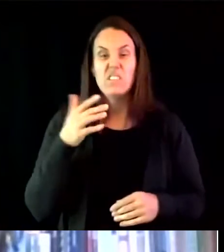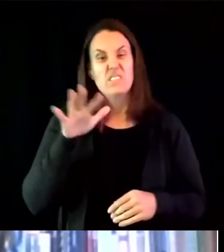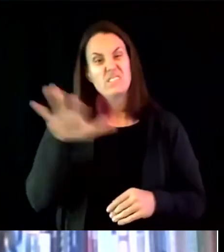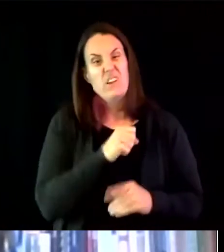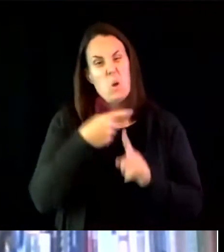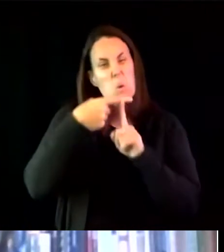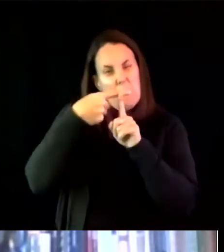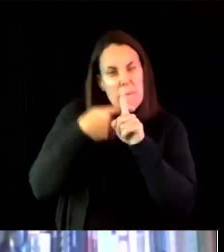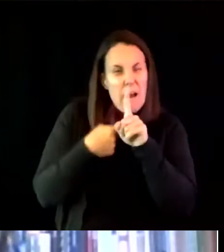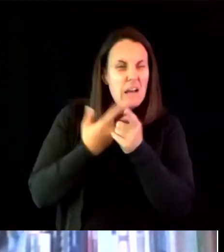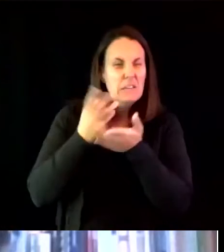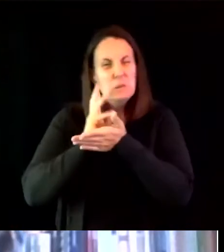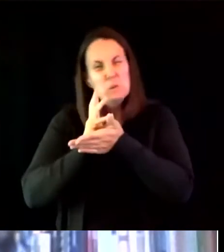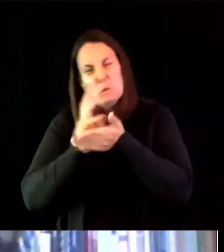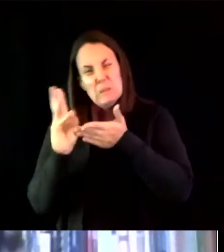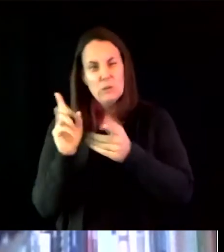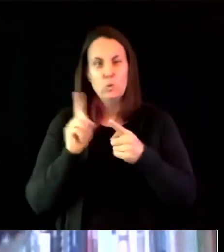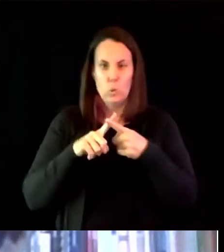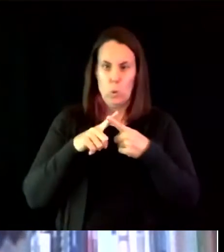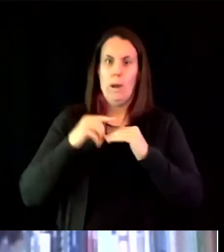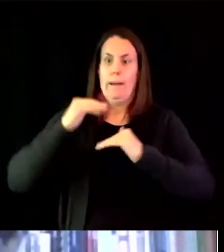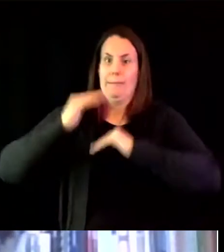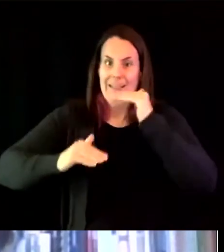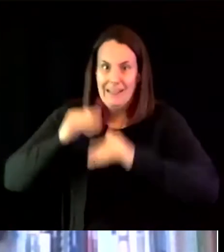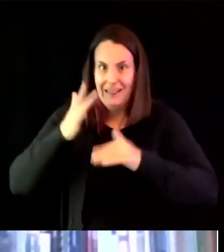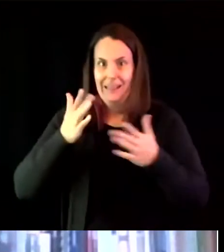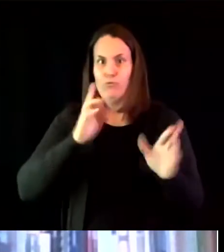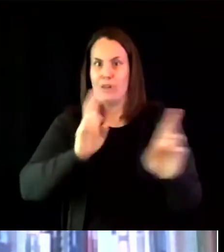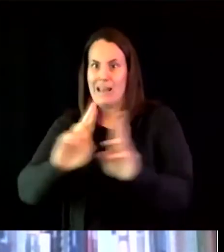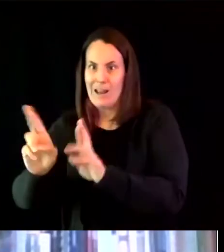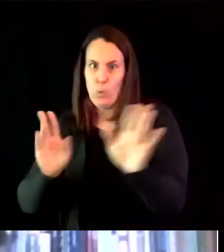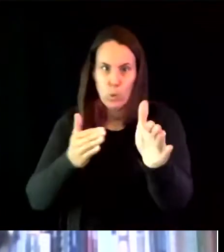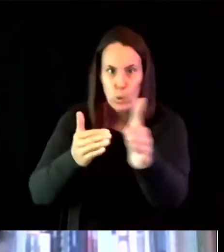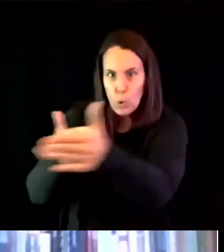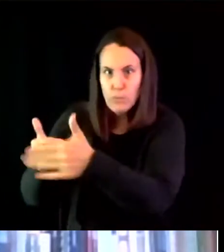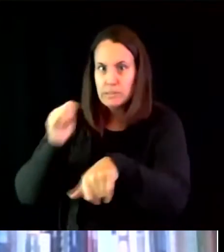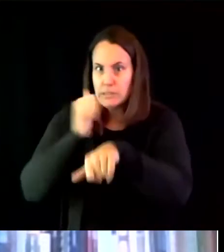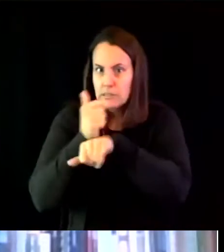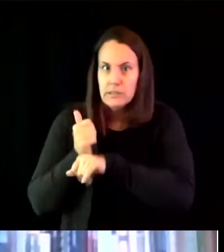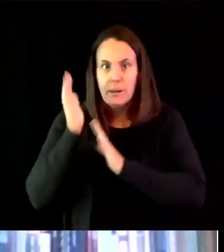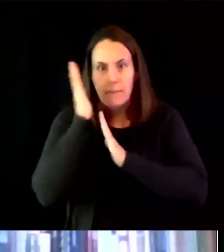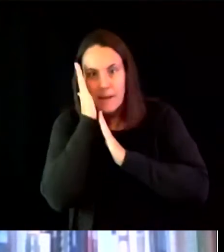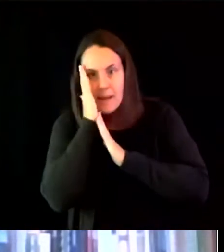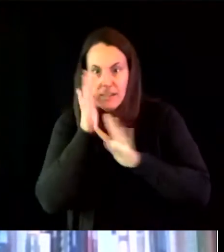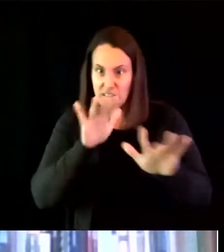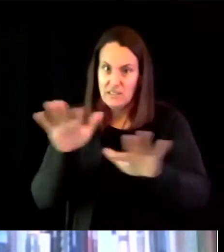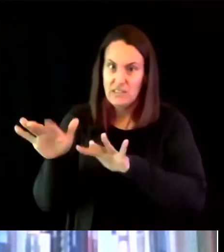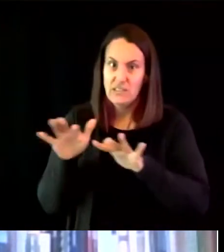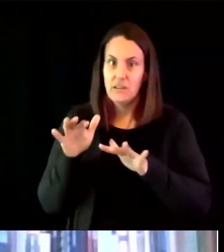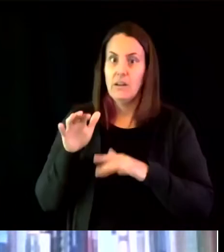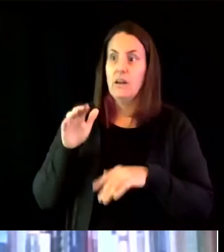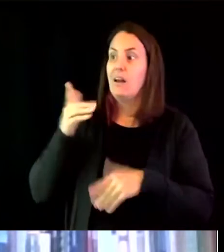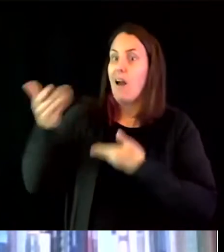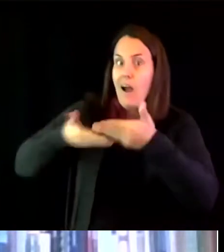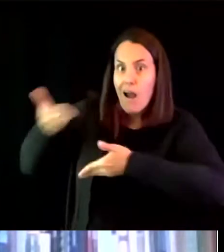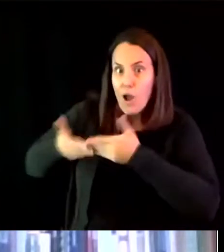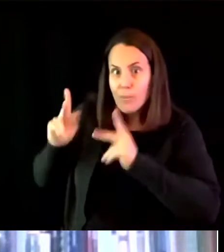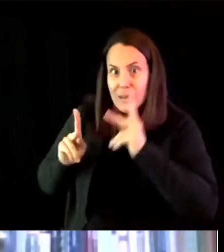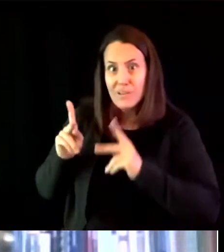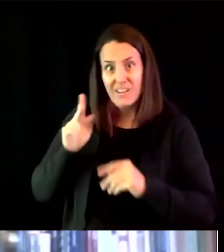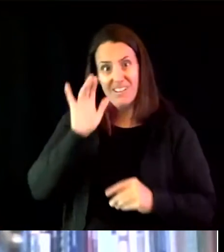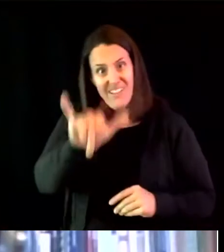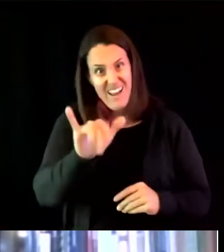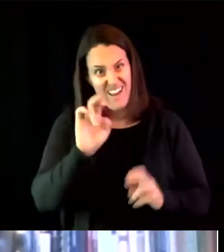to do everything, which when you think about it is pretty amazing to create a hospital in 4 to 6 weeks.